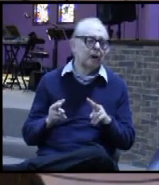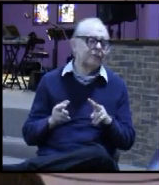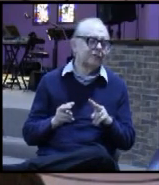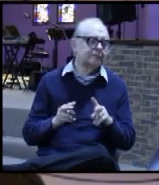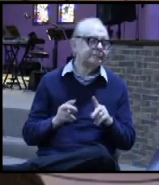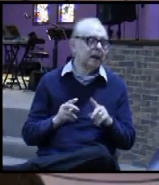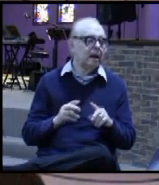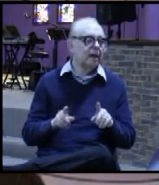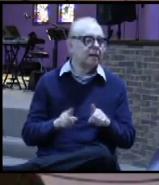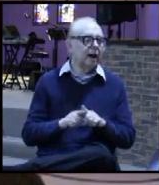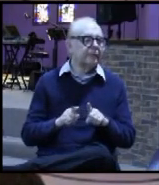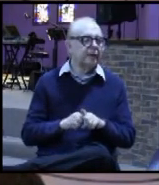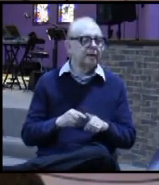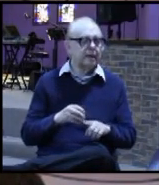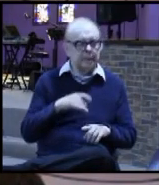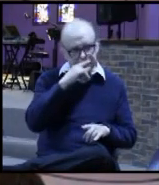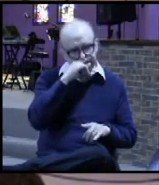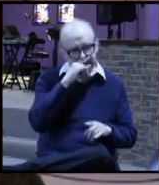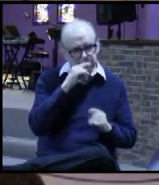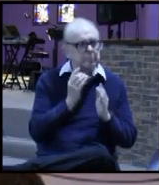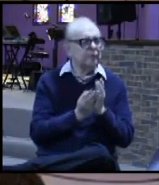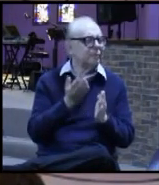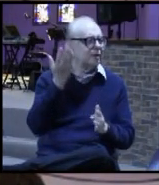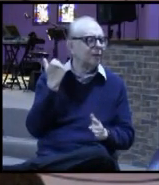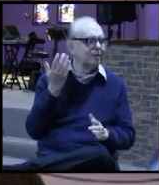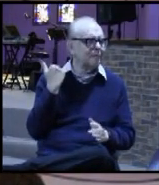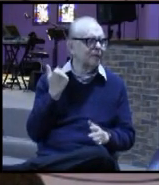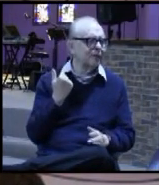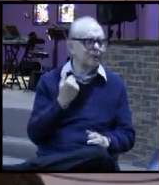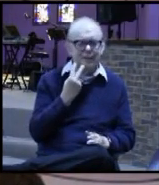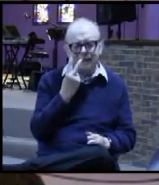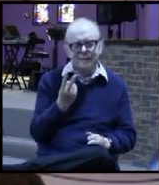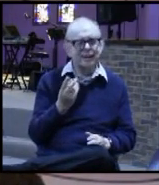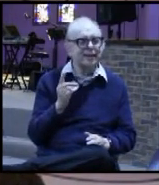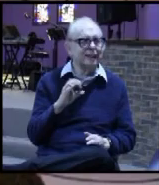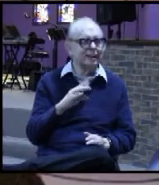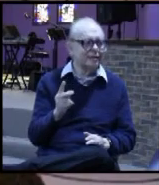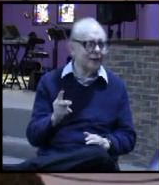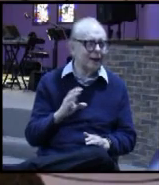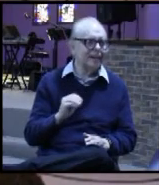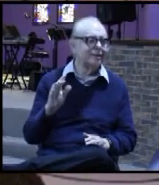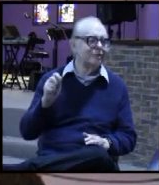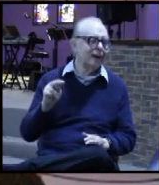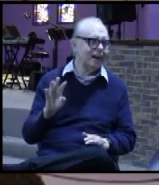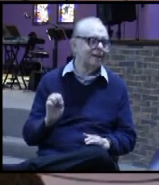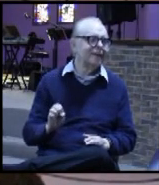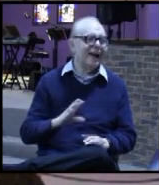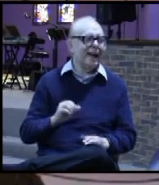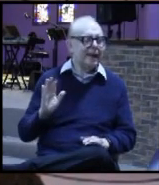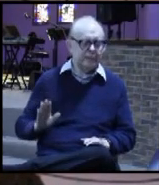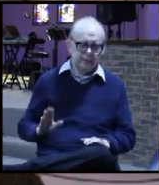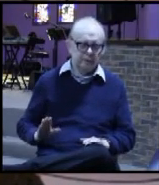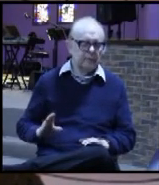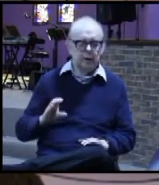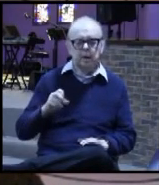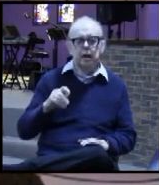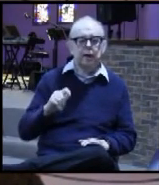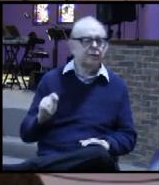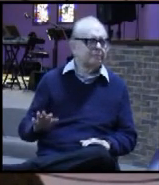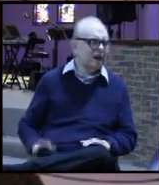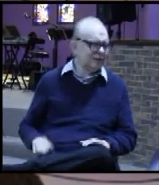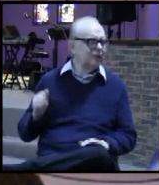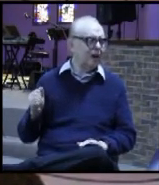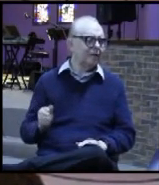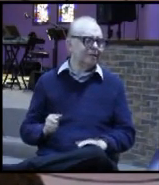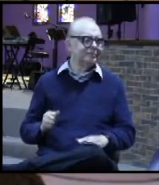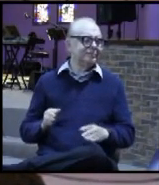watch Spock. Watch Spock, Dick and Jane. Dick and Jane go to a grocery store or something, you know? And you get the pictures